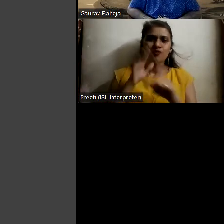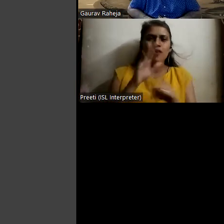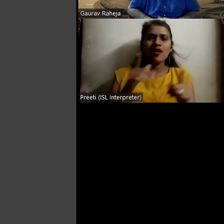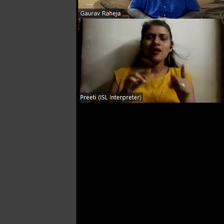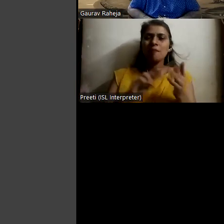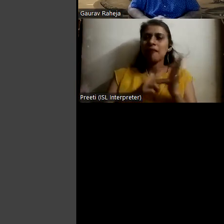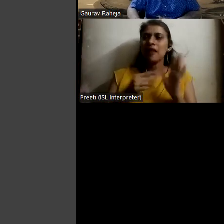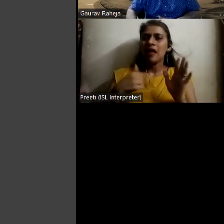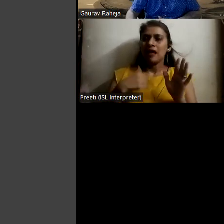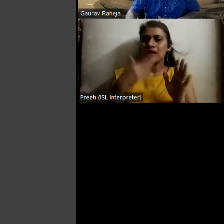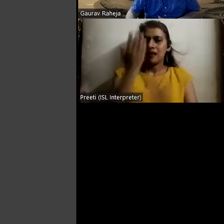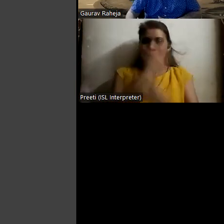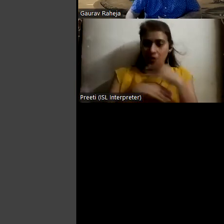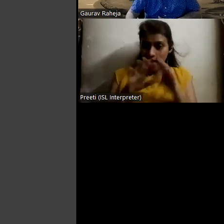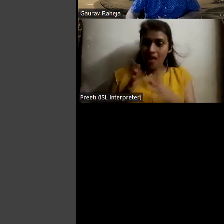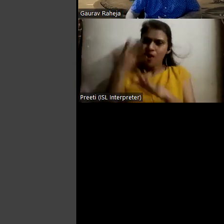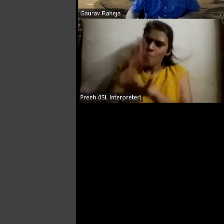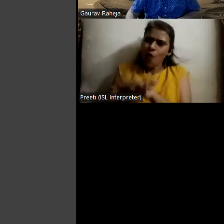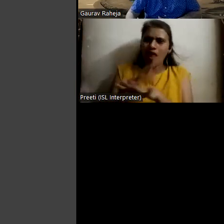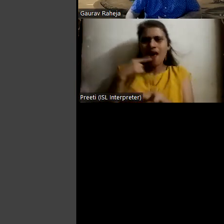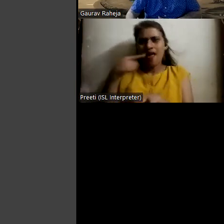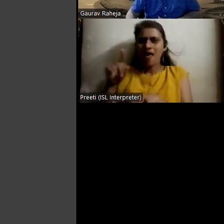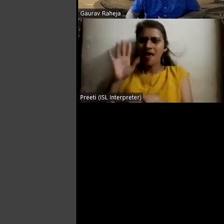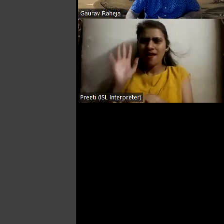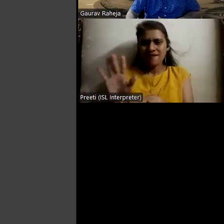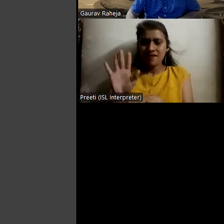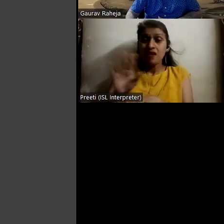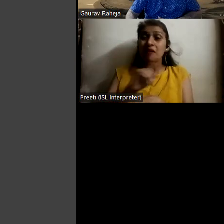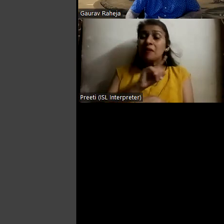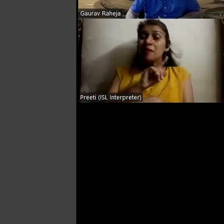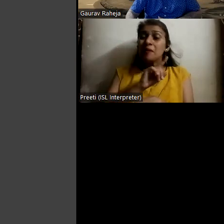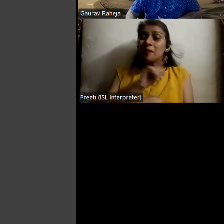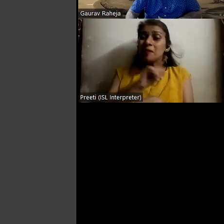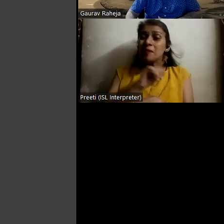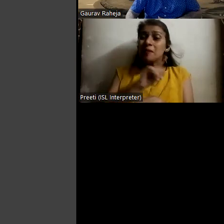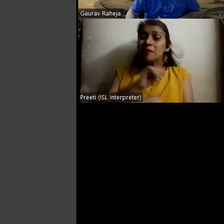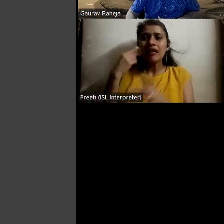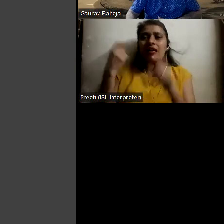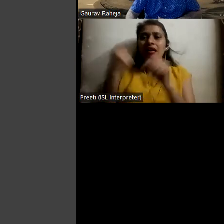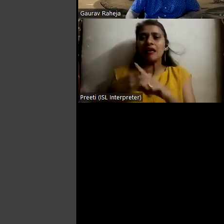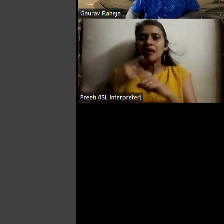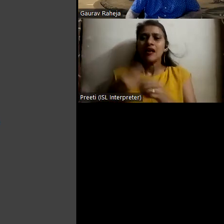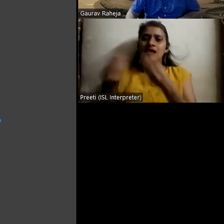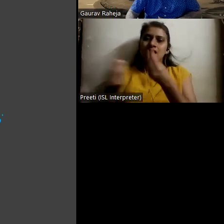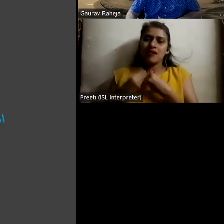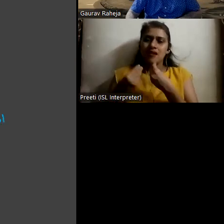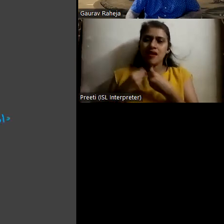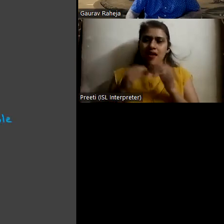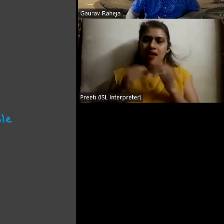good social inclusion. But mhm, on the other side, when he said that you have to use, means he forced me to